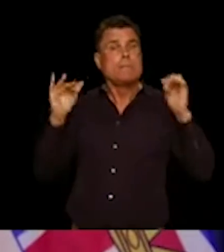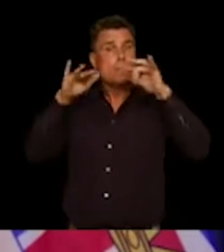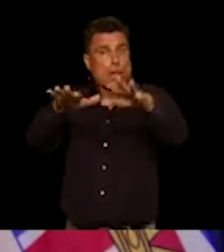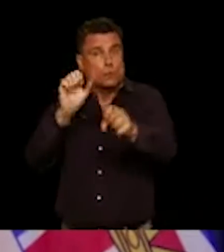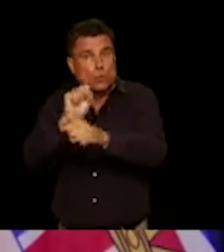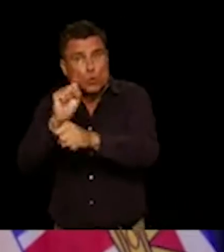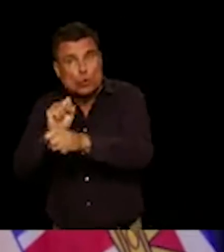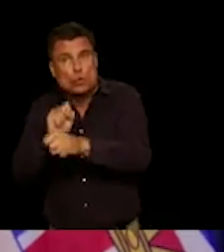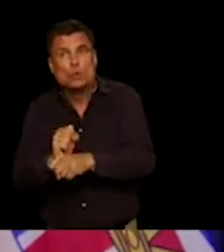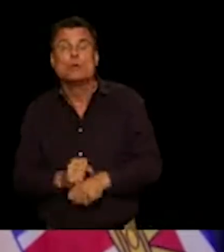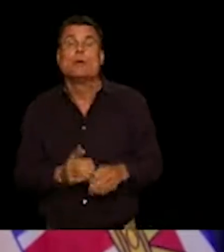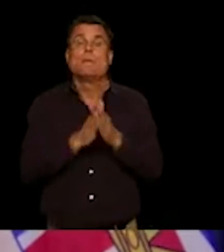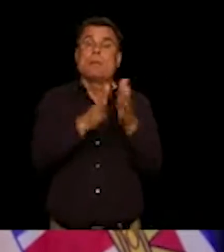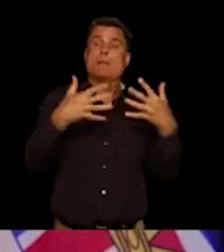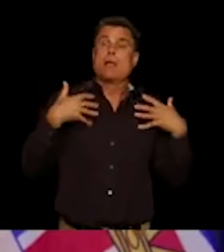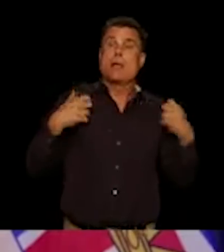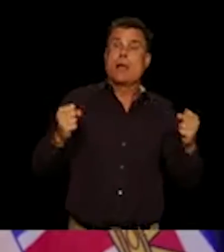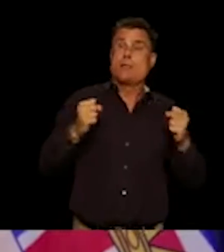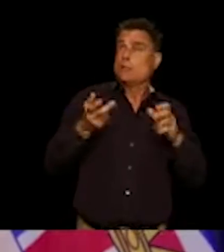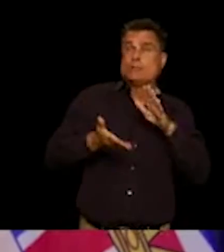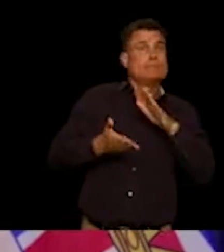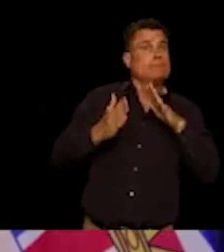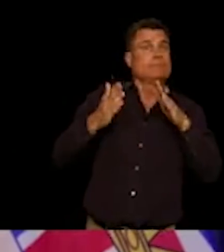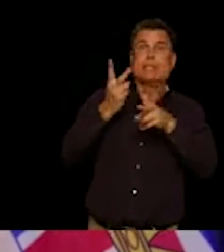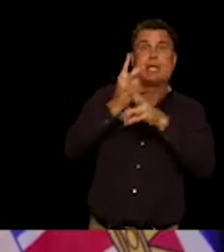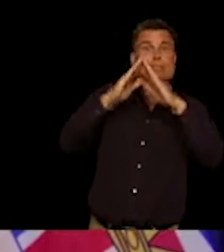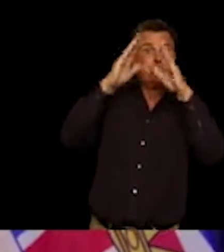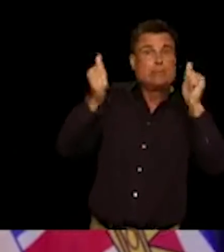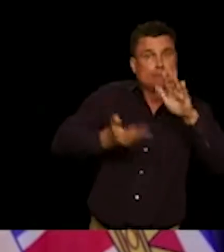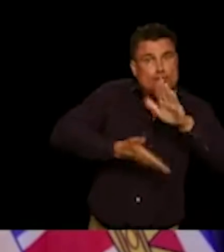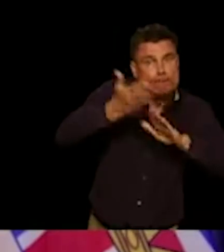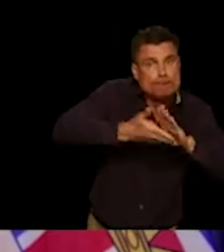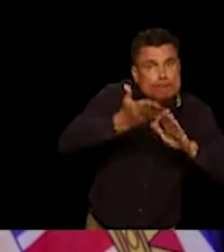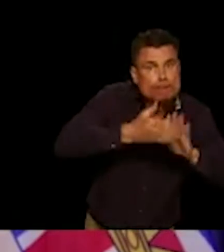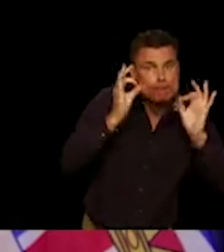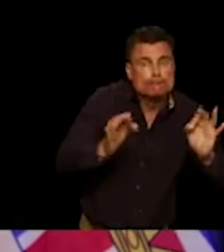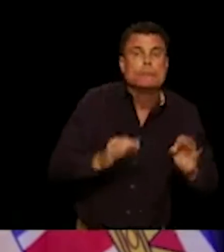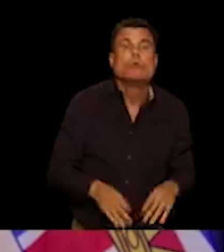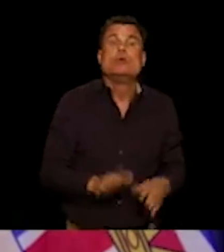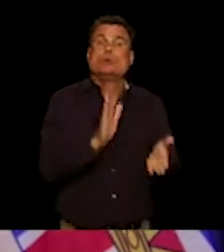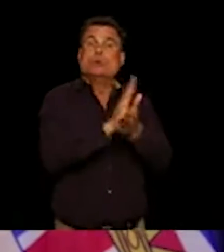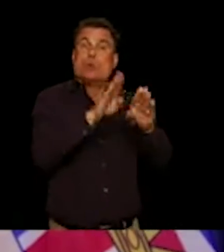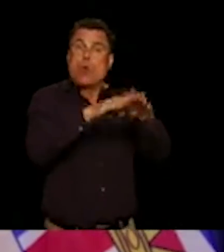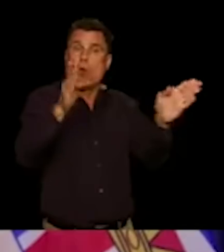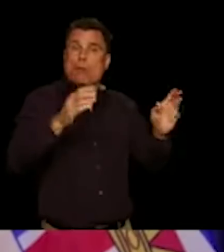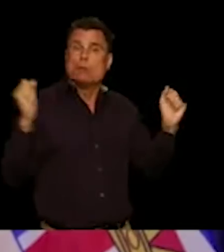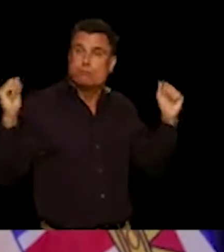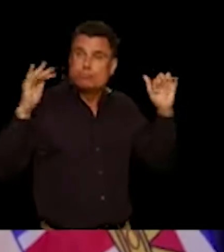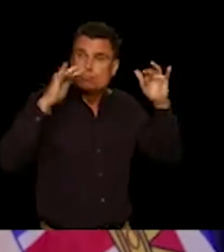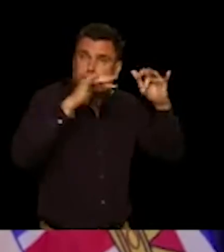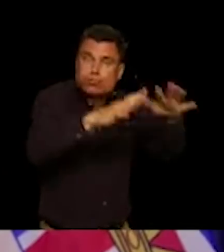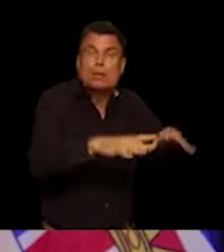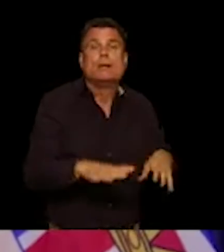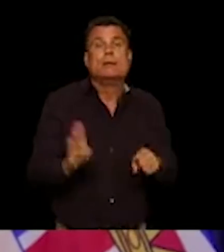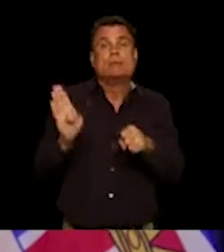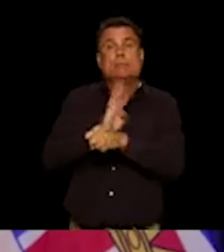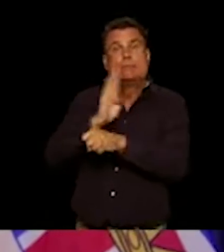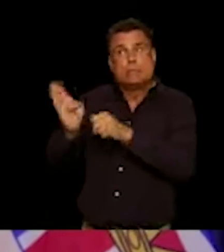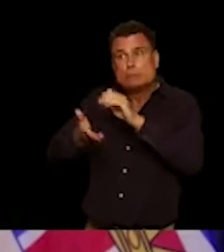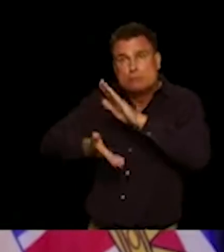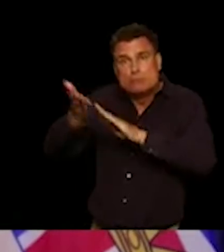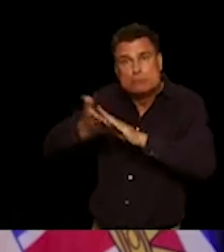work, getting surgery started again, getting our healthcare system working, getting visits in long-term care home, getting schools